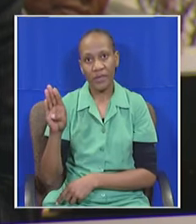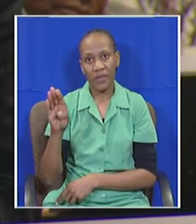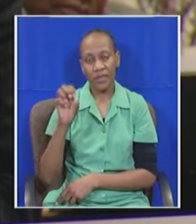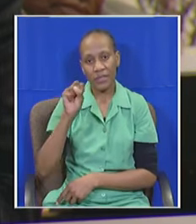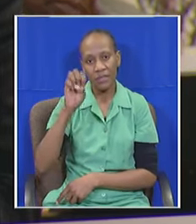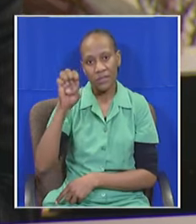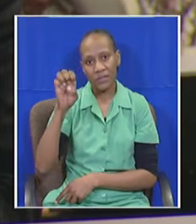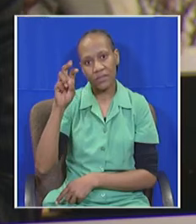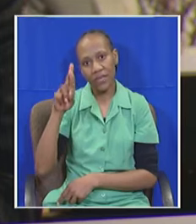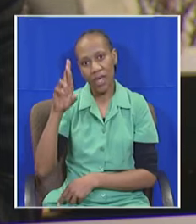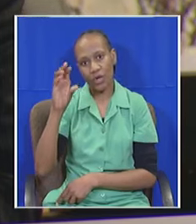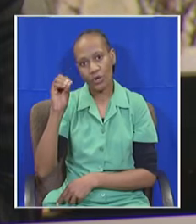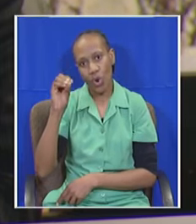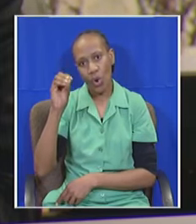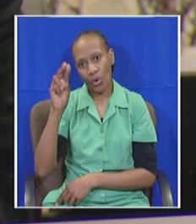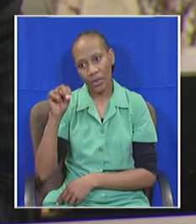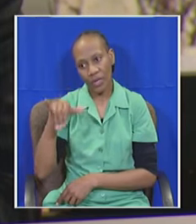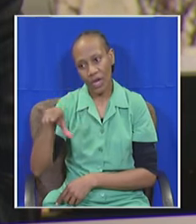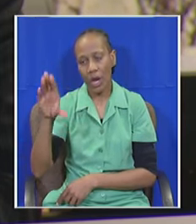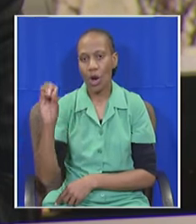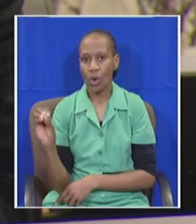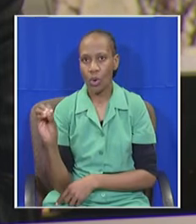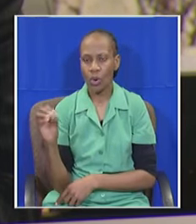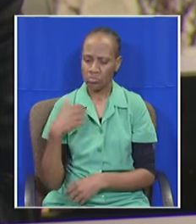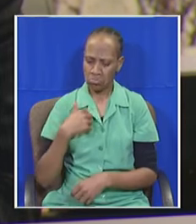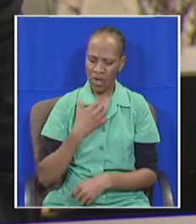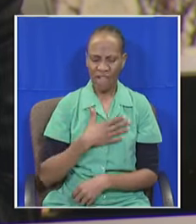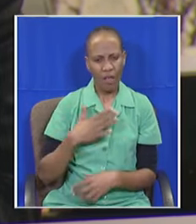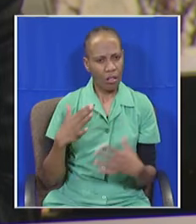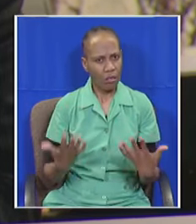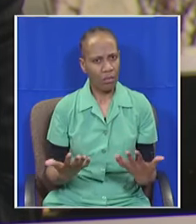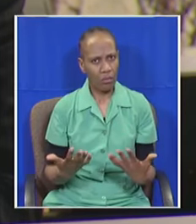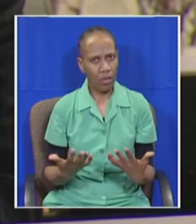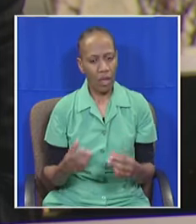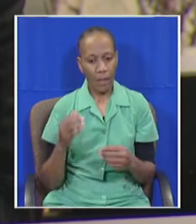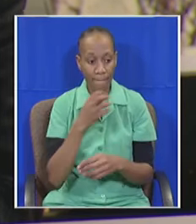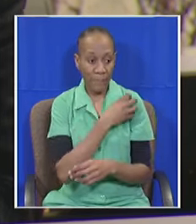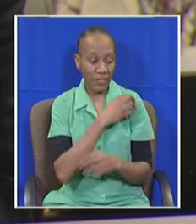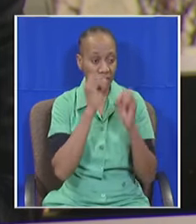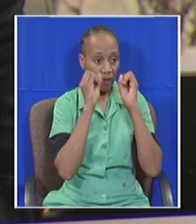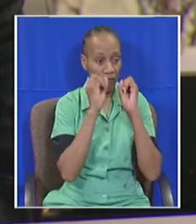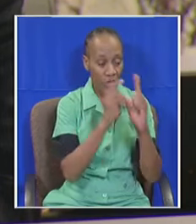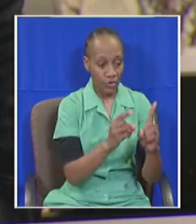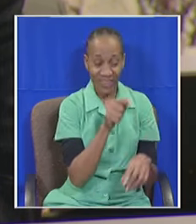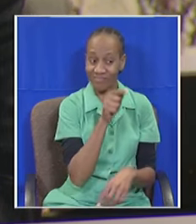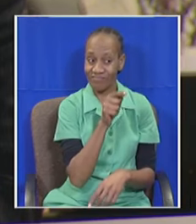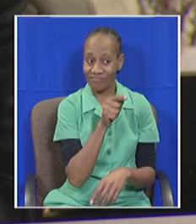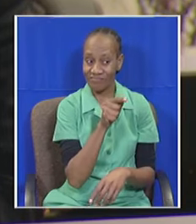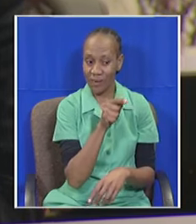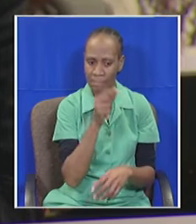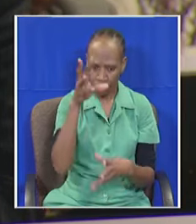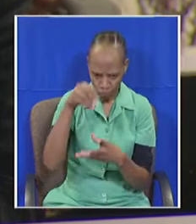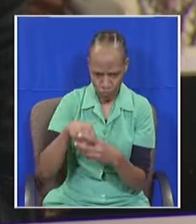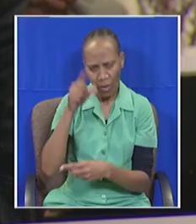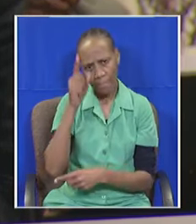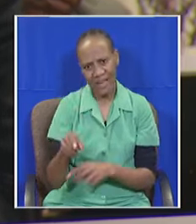Serronio, and I now feel that the Honorable Minister of Education should get involved in